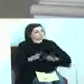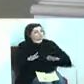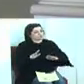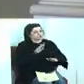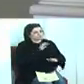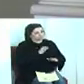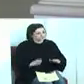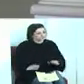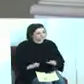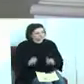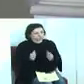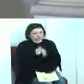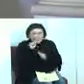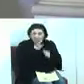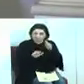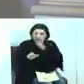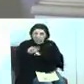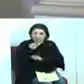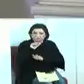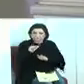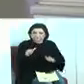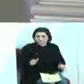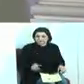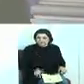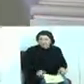with another.